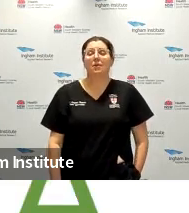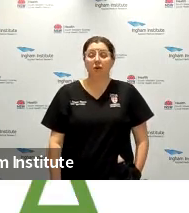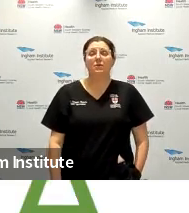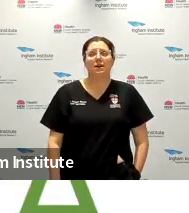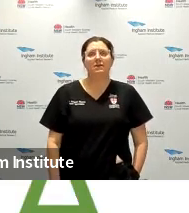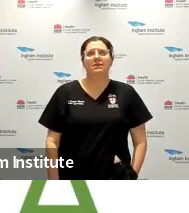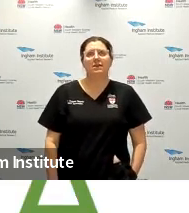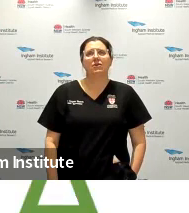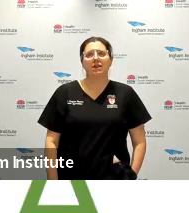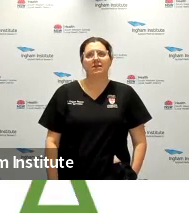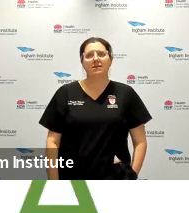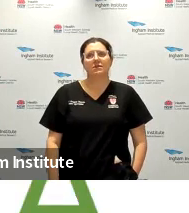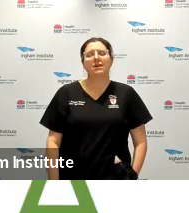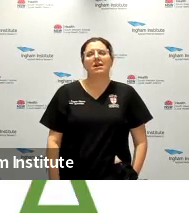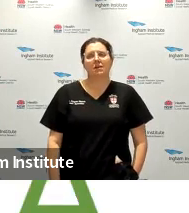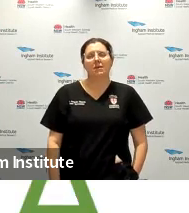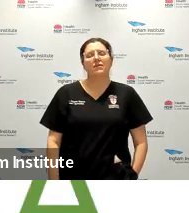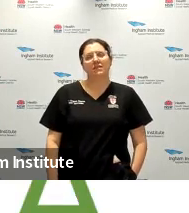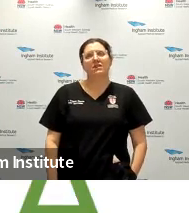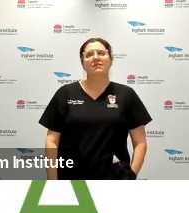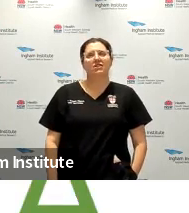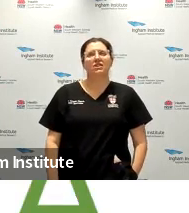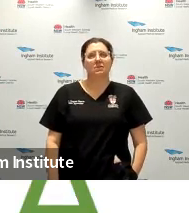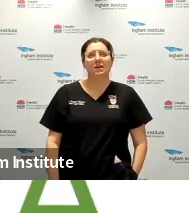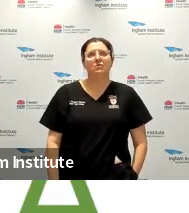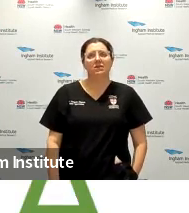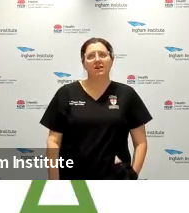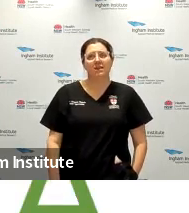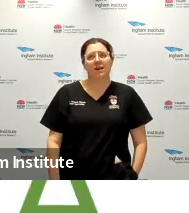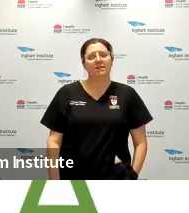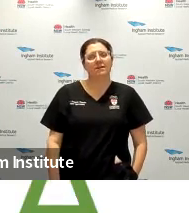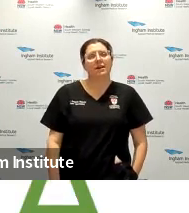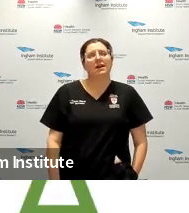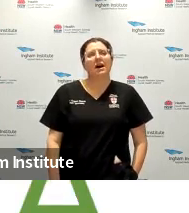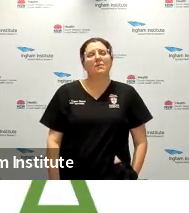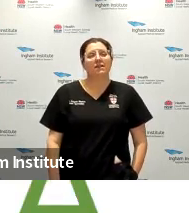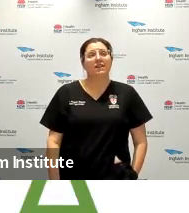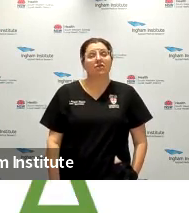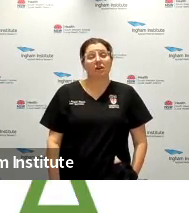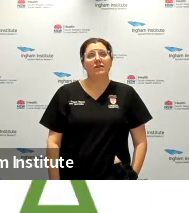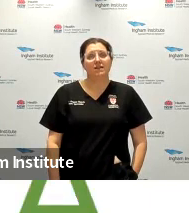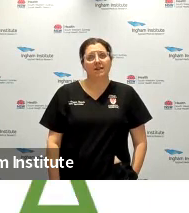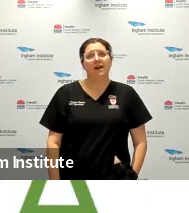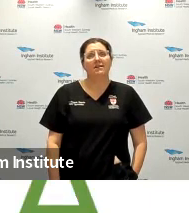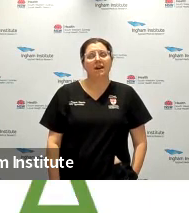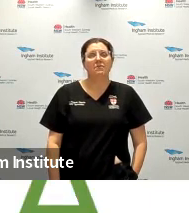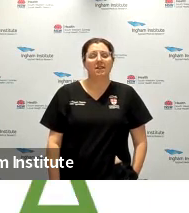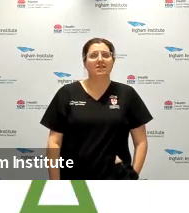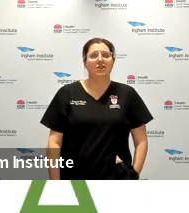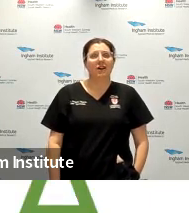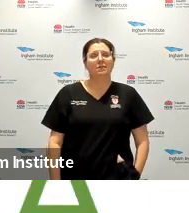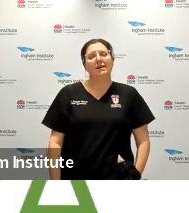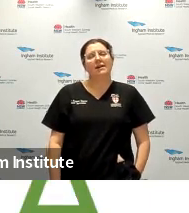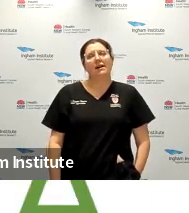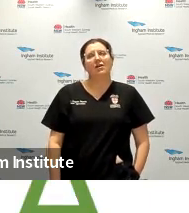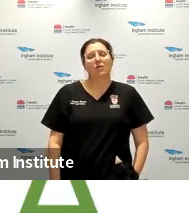access, appropriate access to the healthcare system, and Professor Virginia Schmied will discuss that. The effect COVID has had in